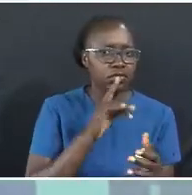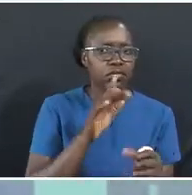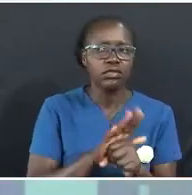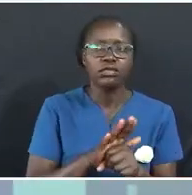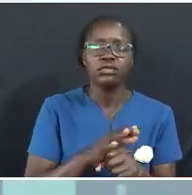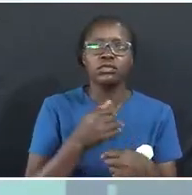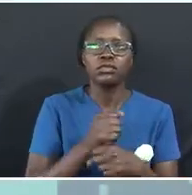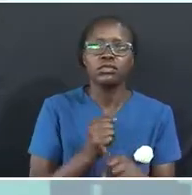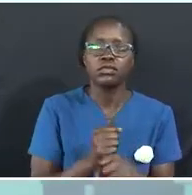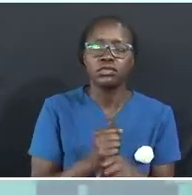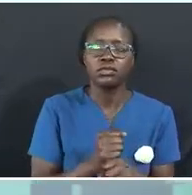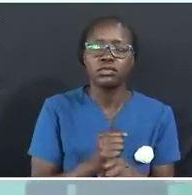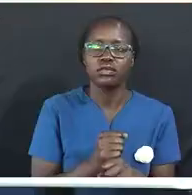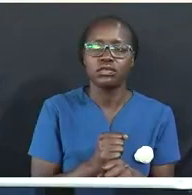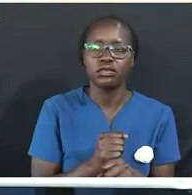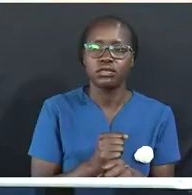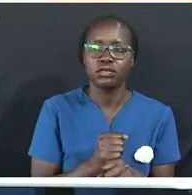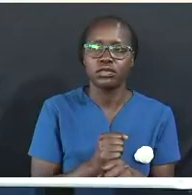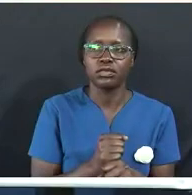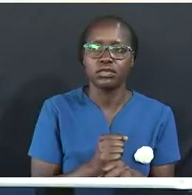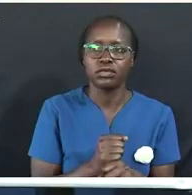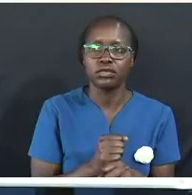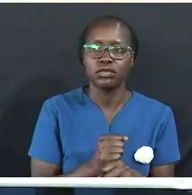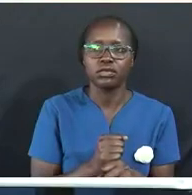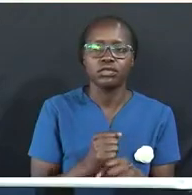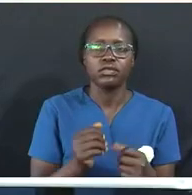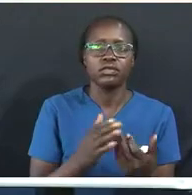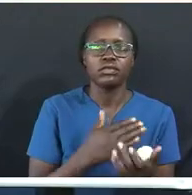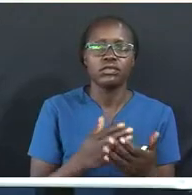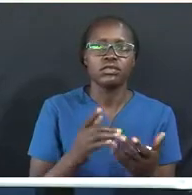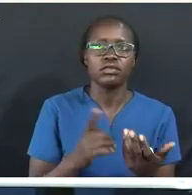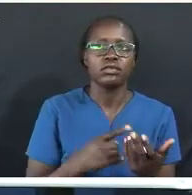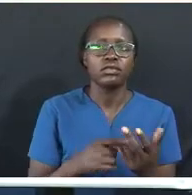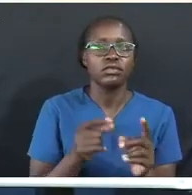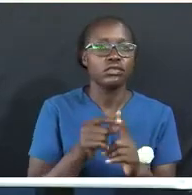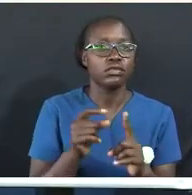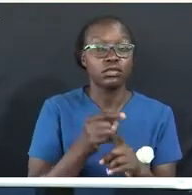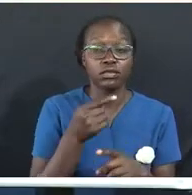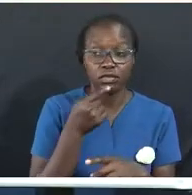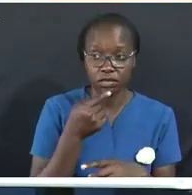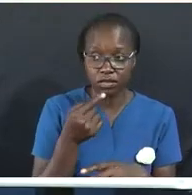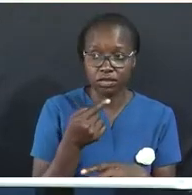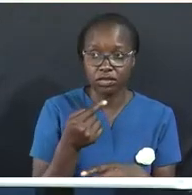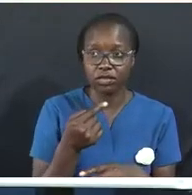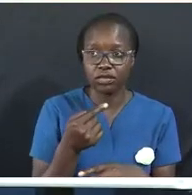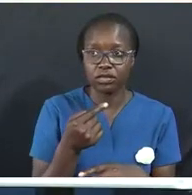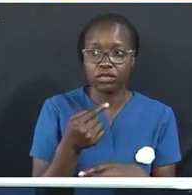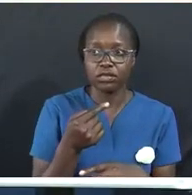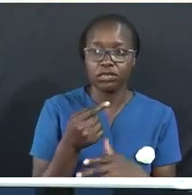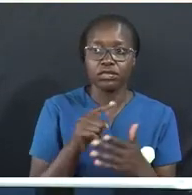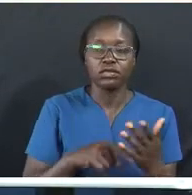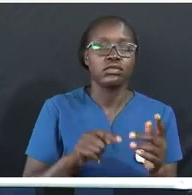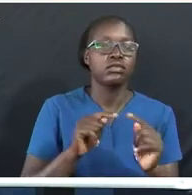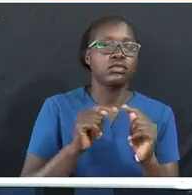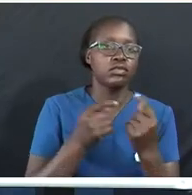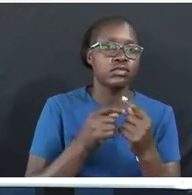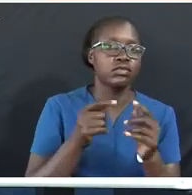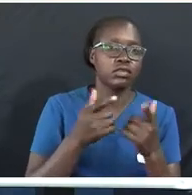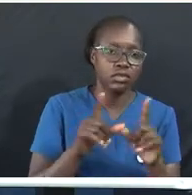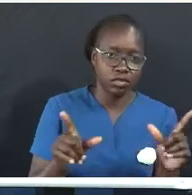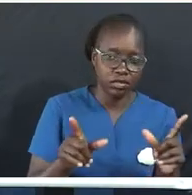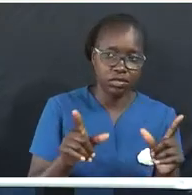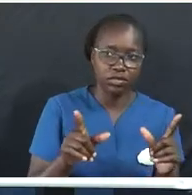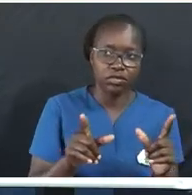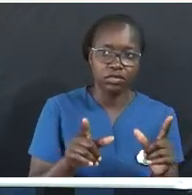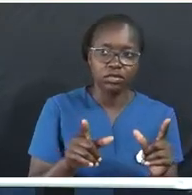you can make in this world. It doesn't matter how many words you can say. What kind of language and description that you can